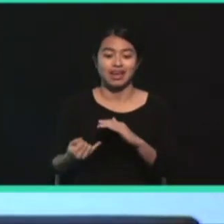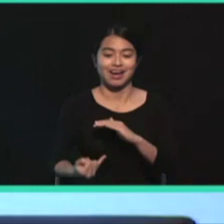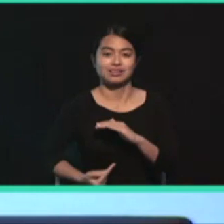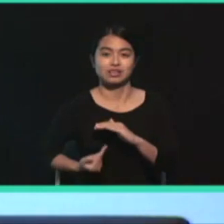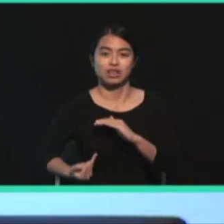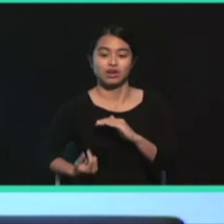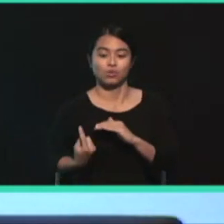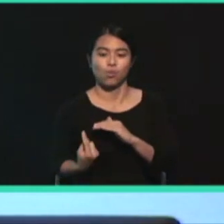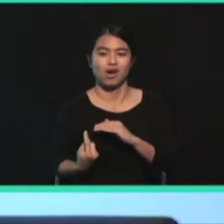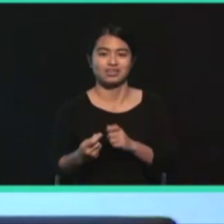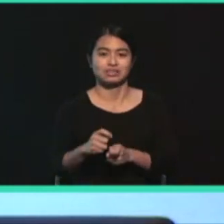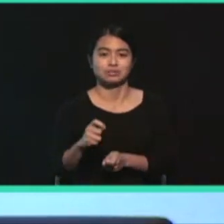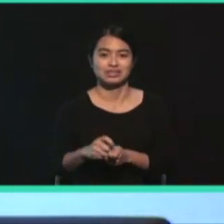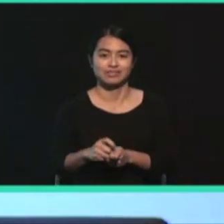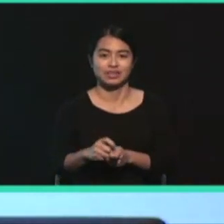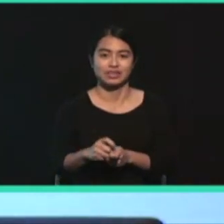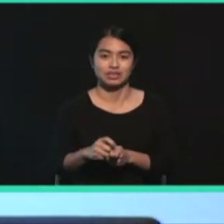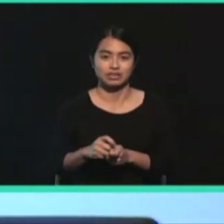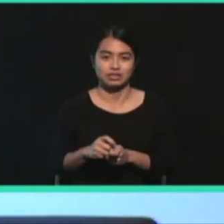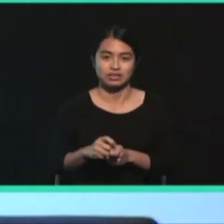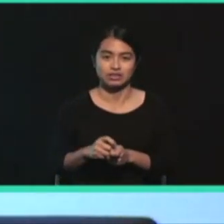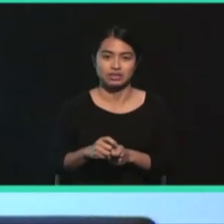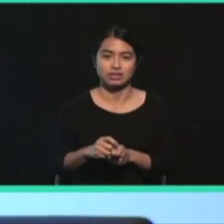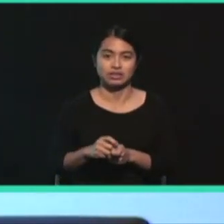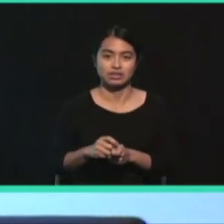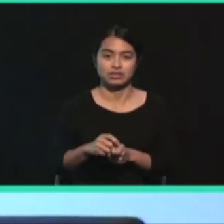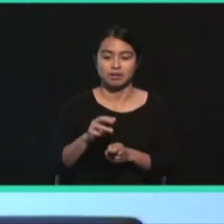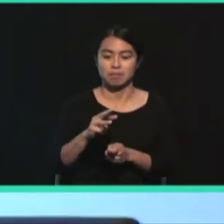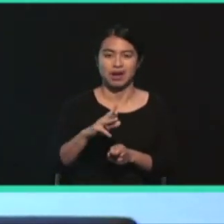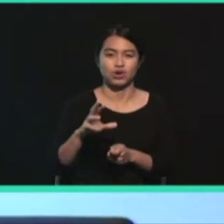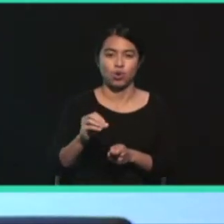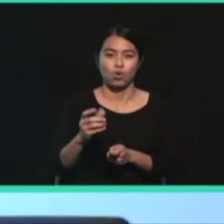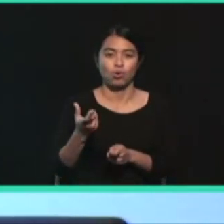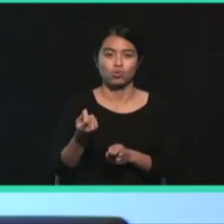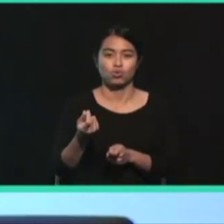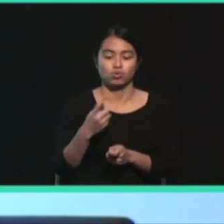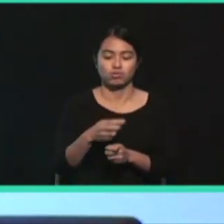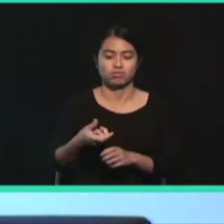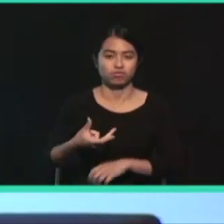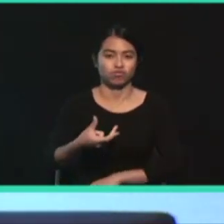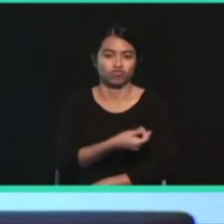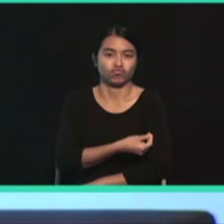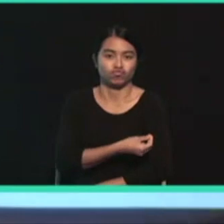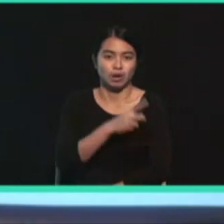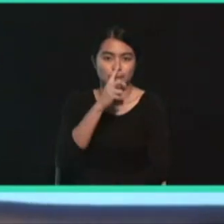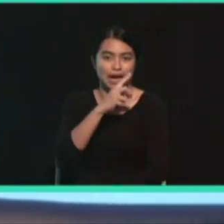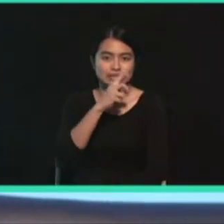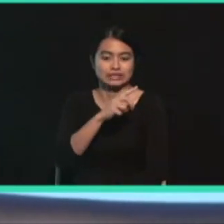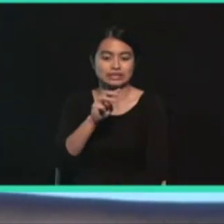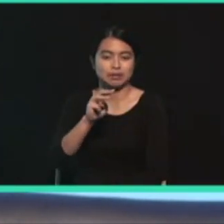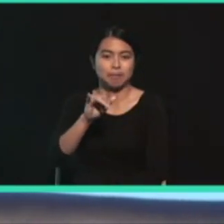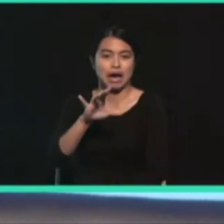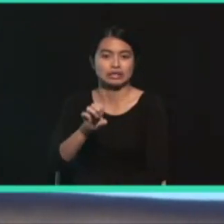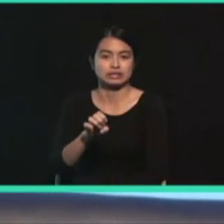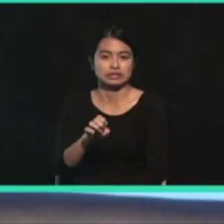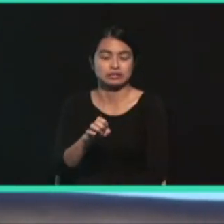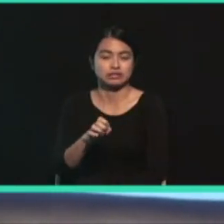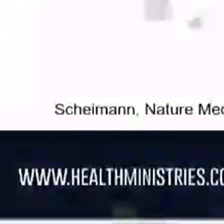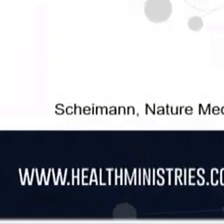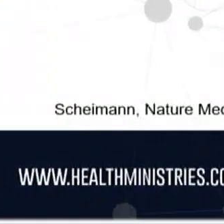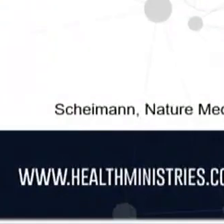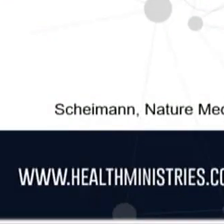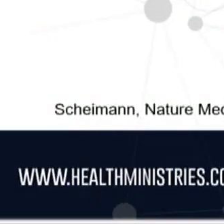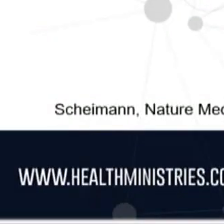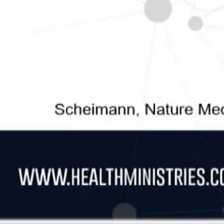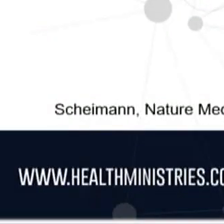species from one of the runners, and what they did, they gave it to the mice. And what you can see here, those are the mice